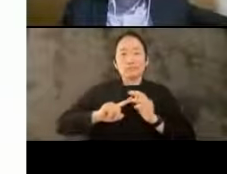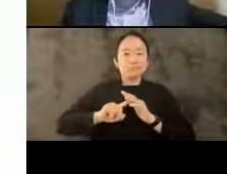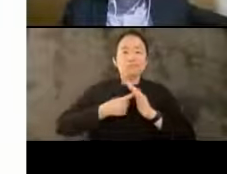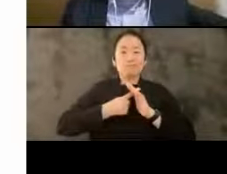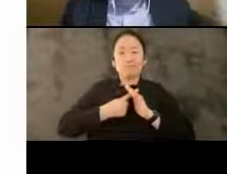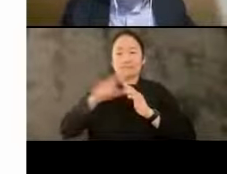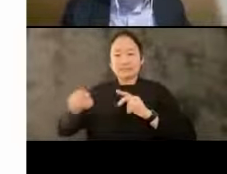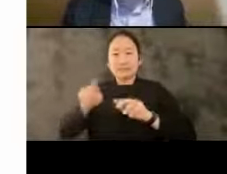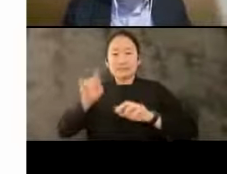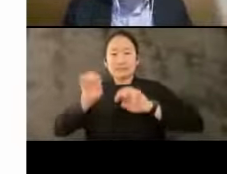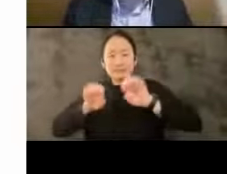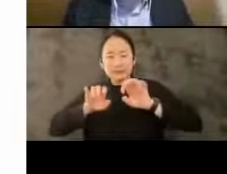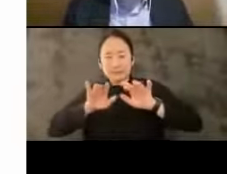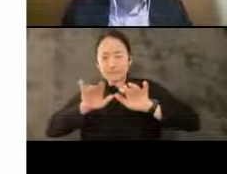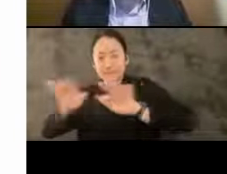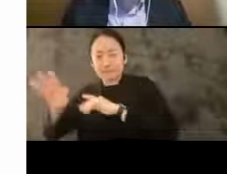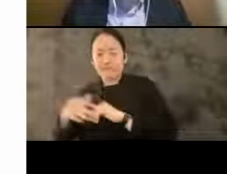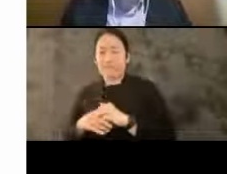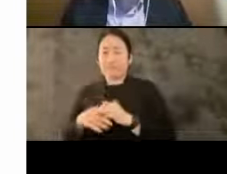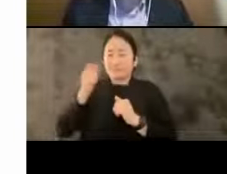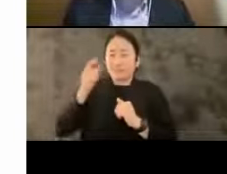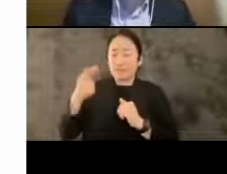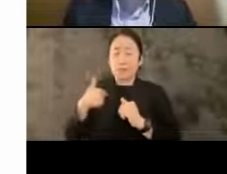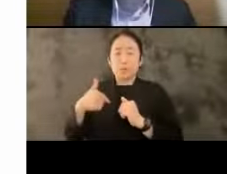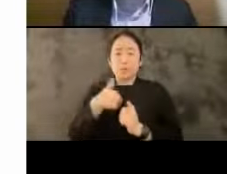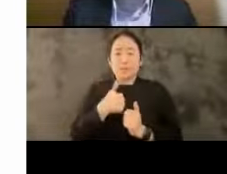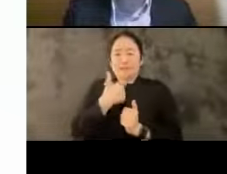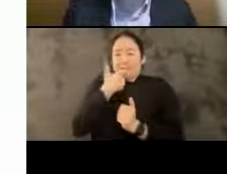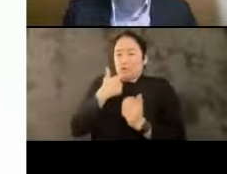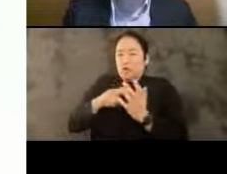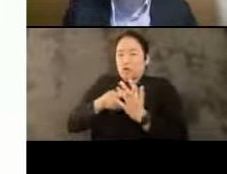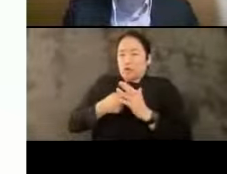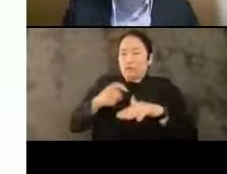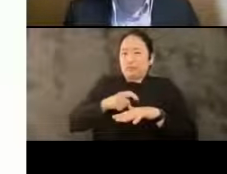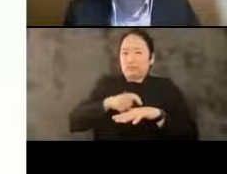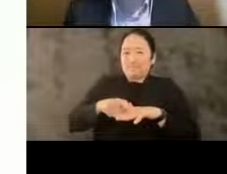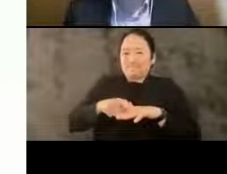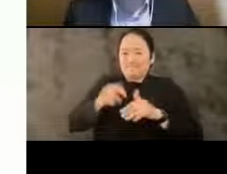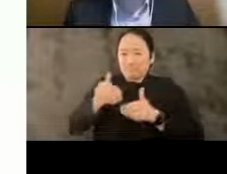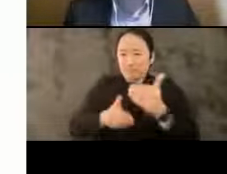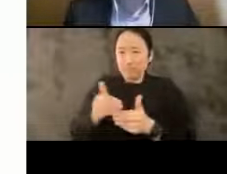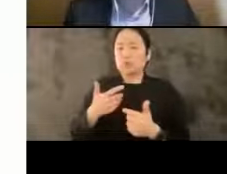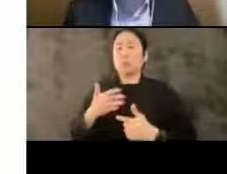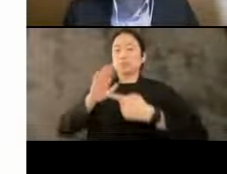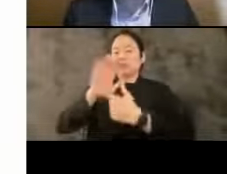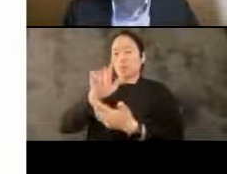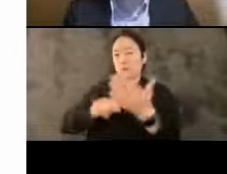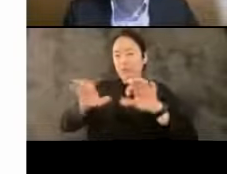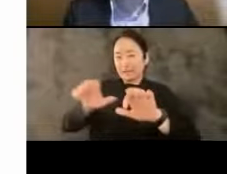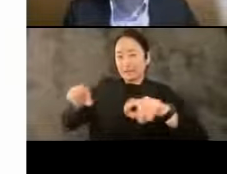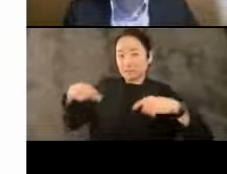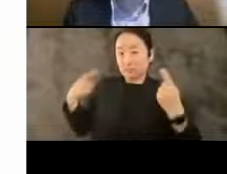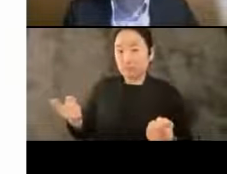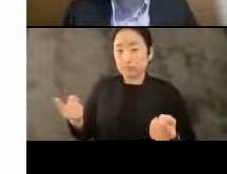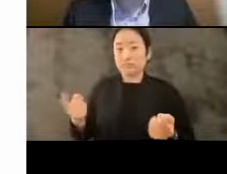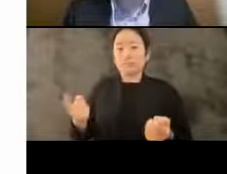are really kind of in the earlier stages of this tier 2 evaluation. So we're going to show you what we've got so far, and hopefully we can get some